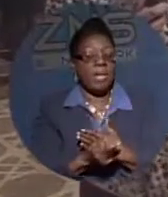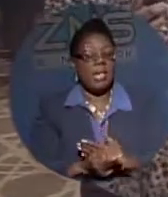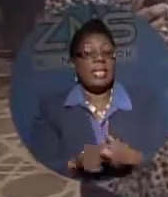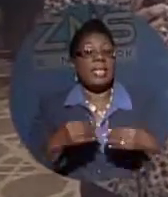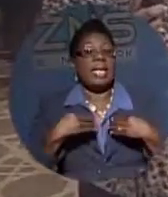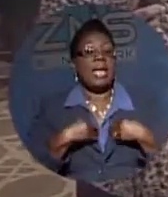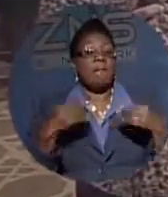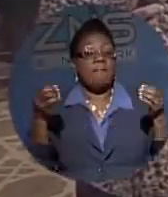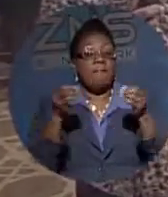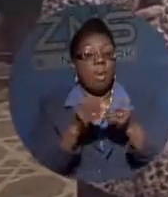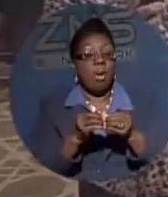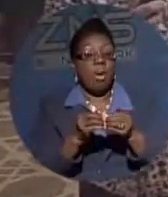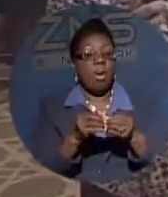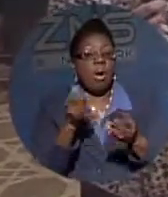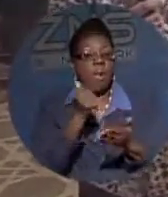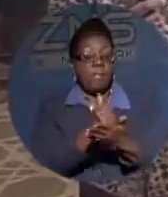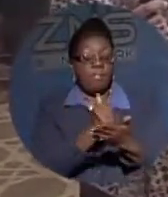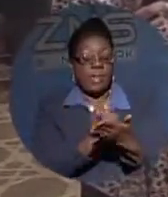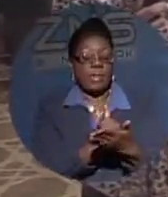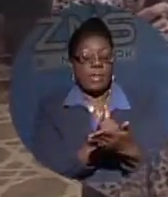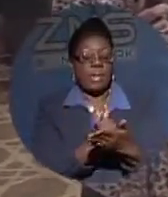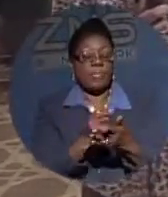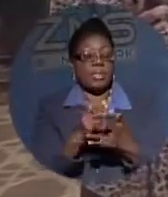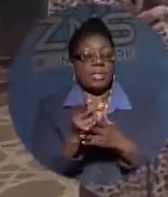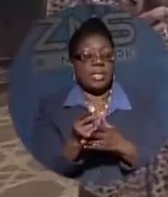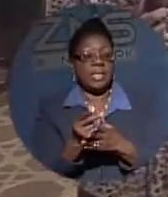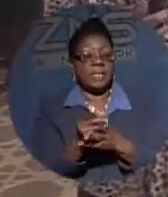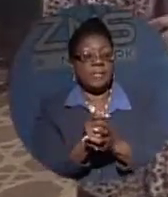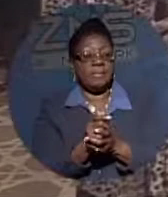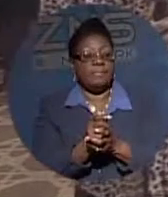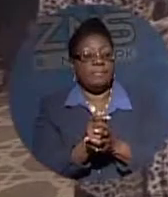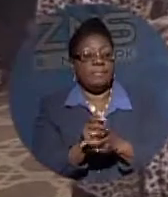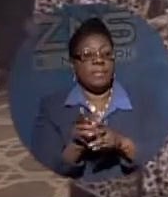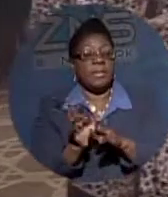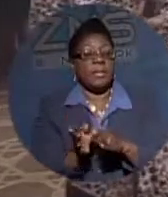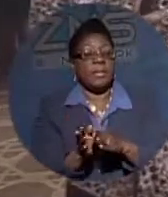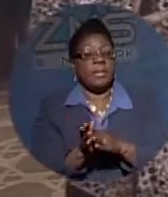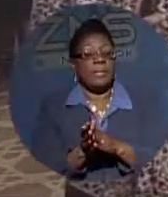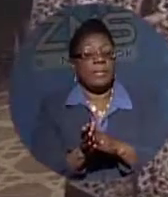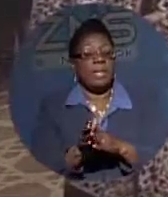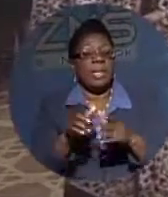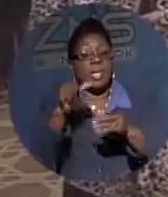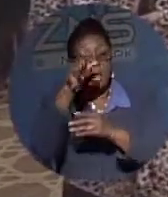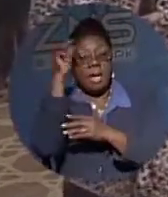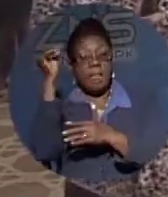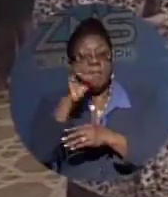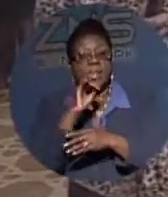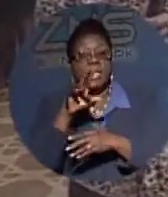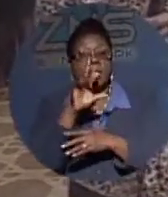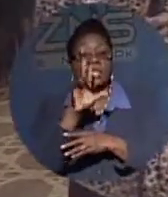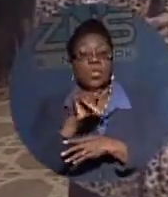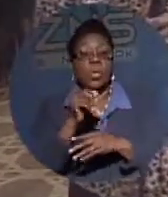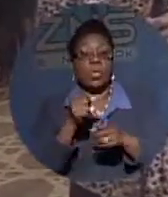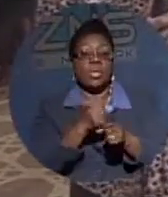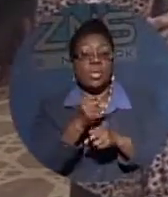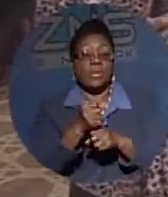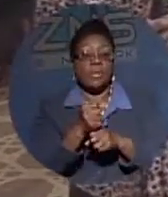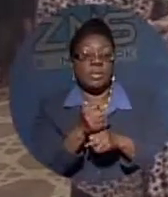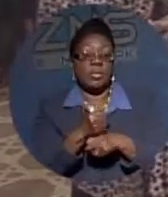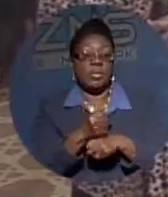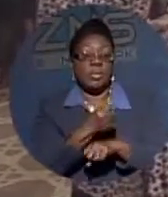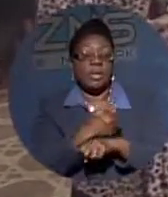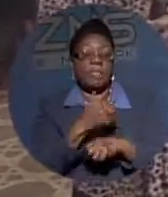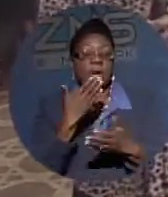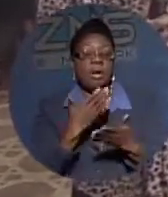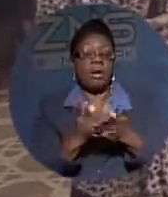applications being processed. Now, some of the more poignant remarks by the Prime Minister. The government is no substitute for good family